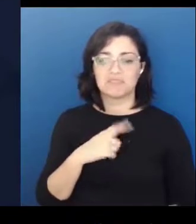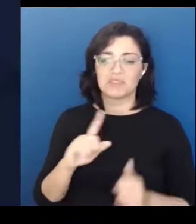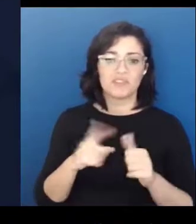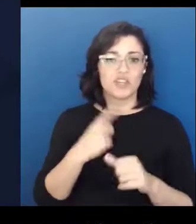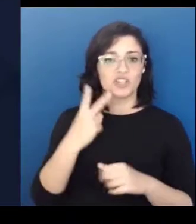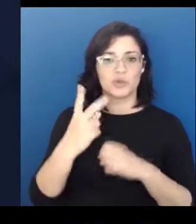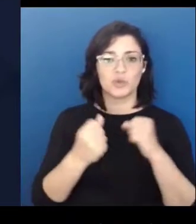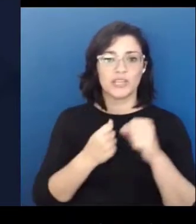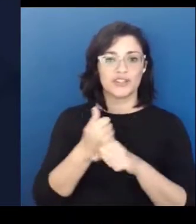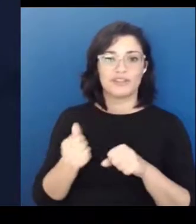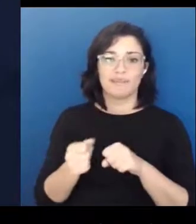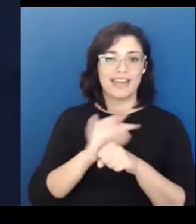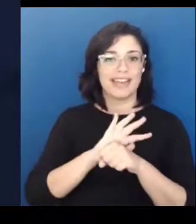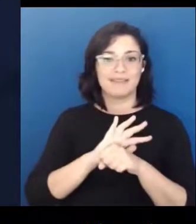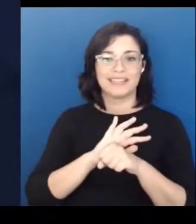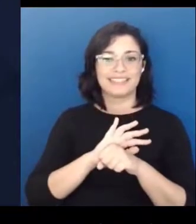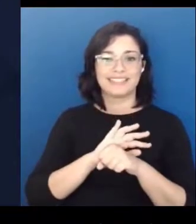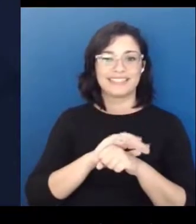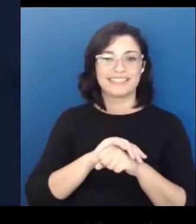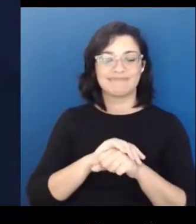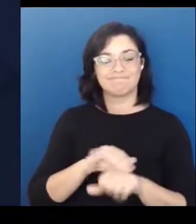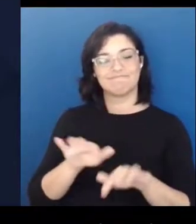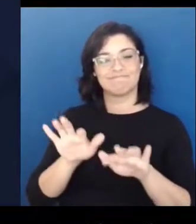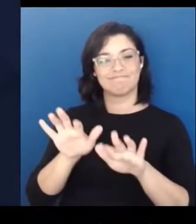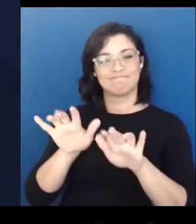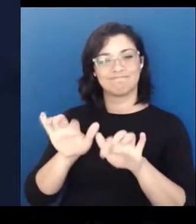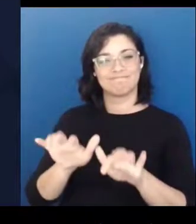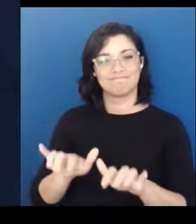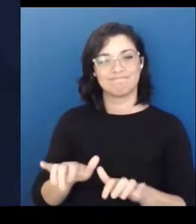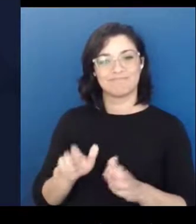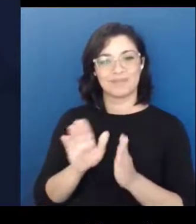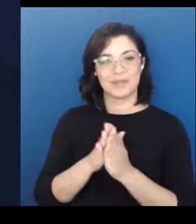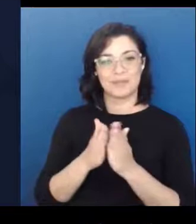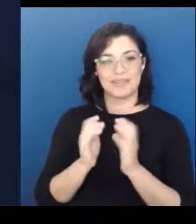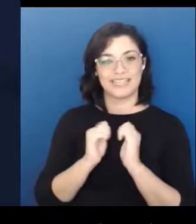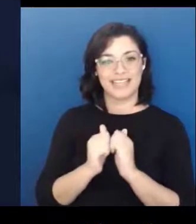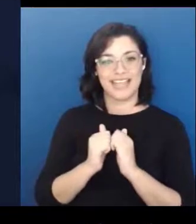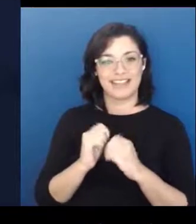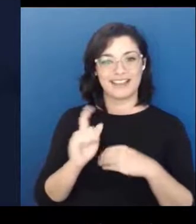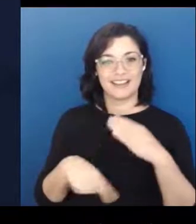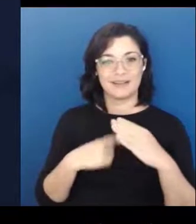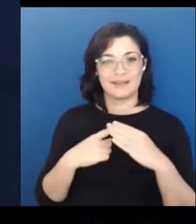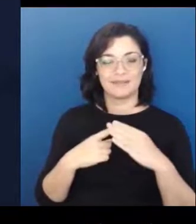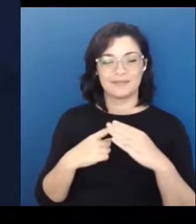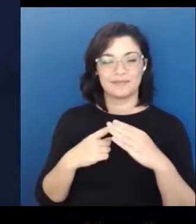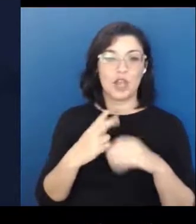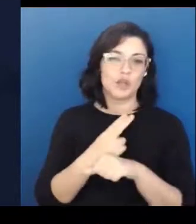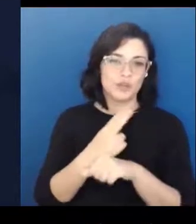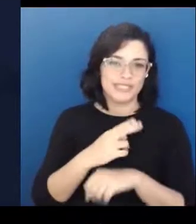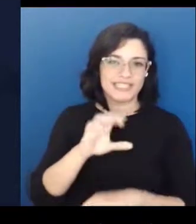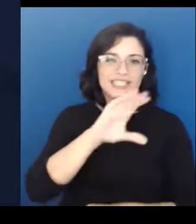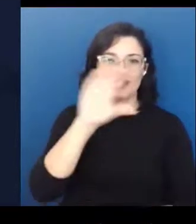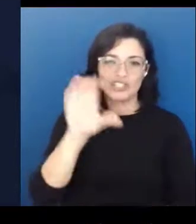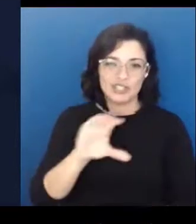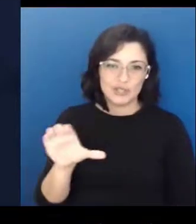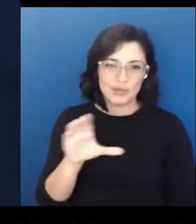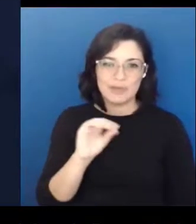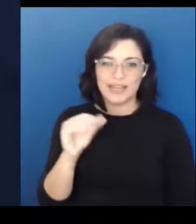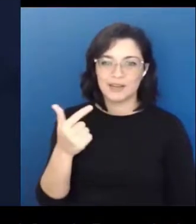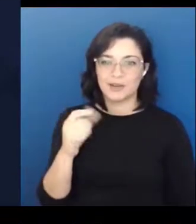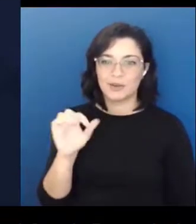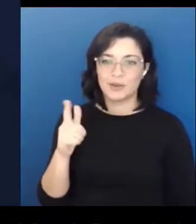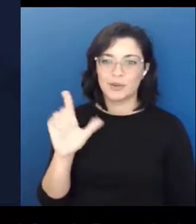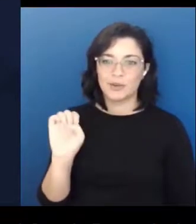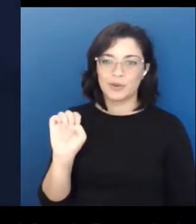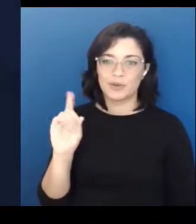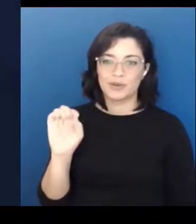writing this book together on Zoom and Google Docs. And we just saw each other for the first time in 3 or